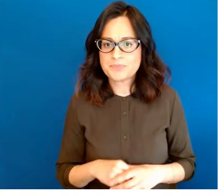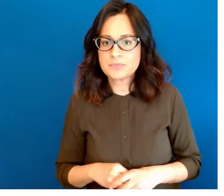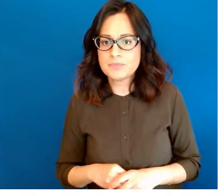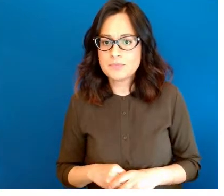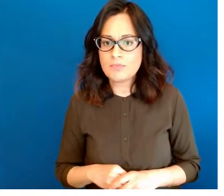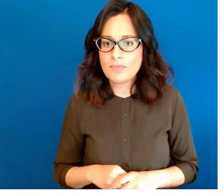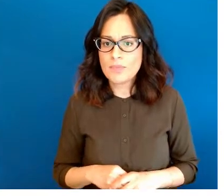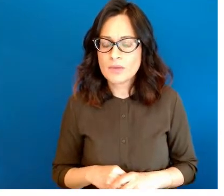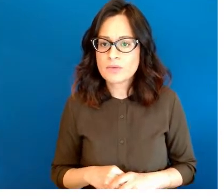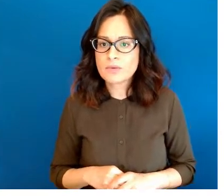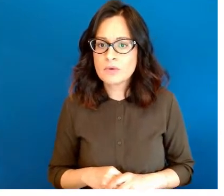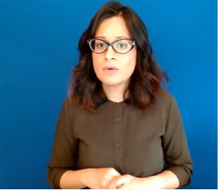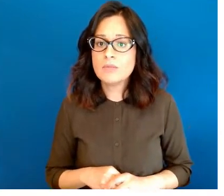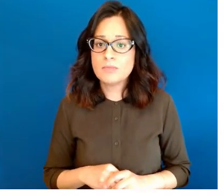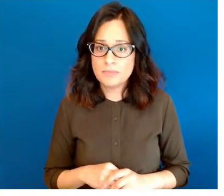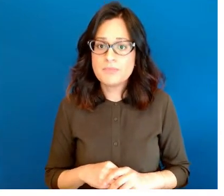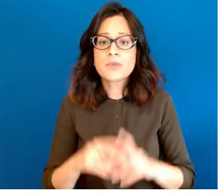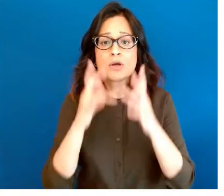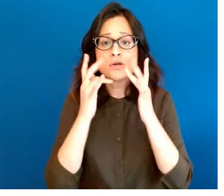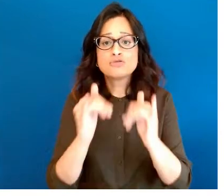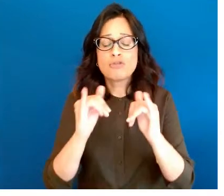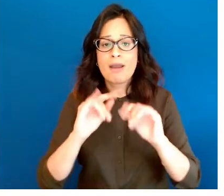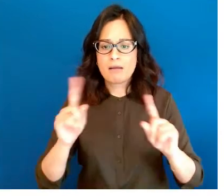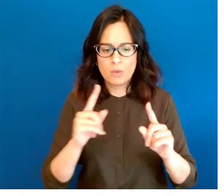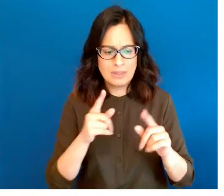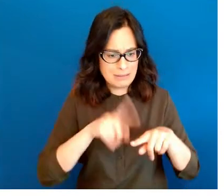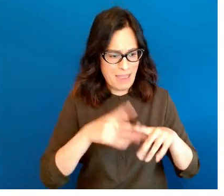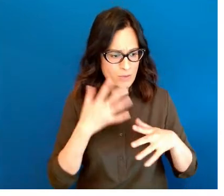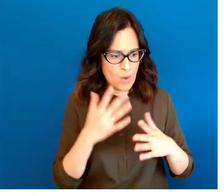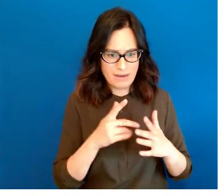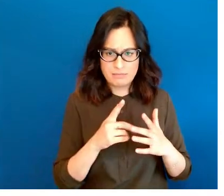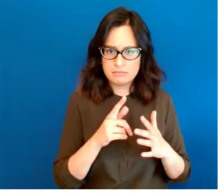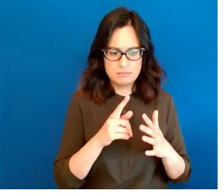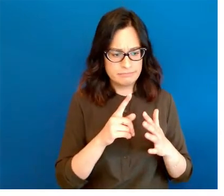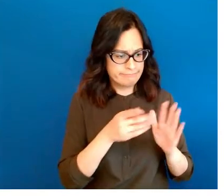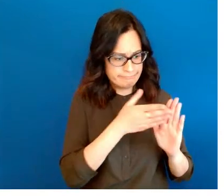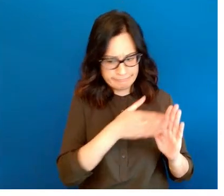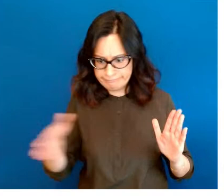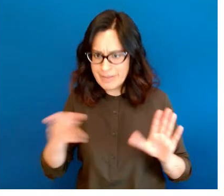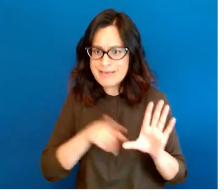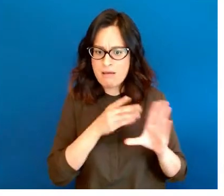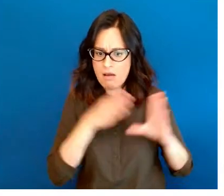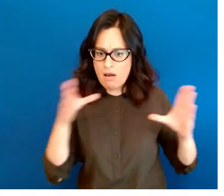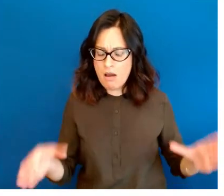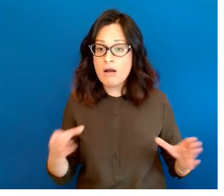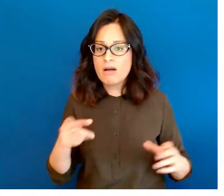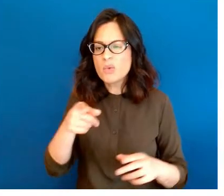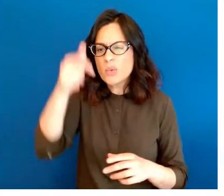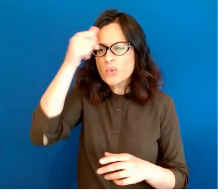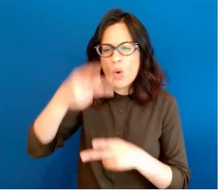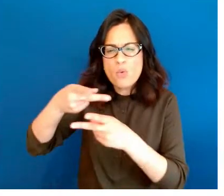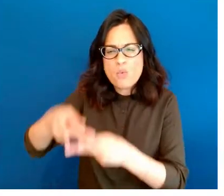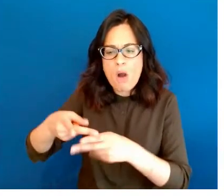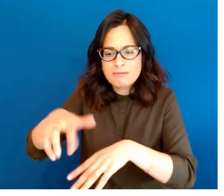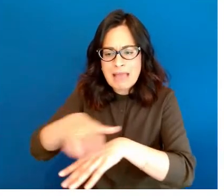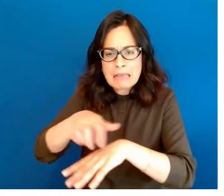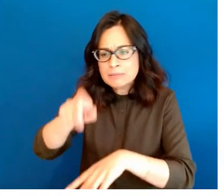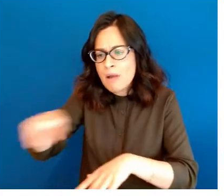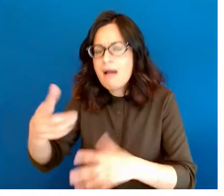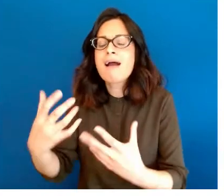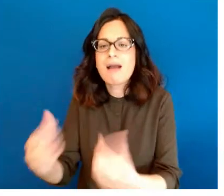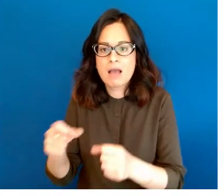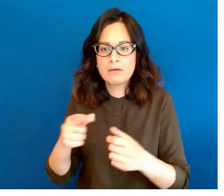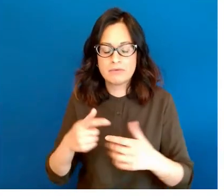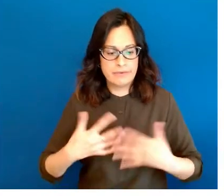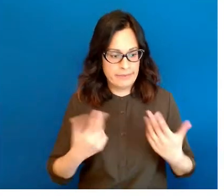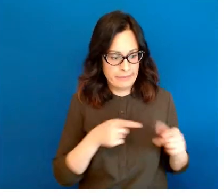So looking at seasonal flares in eczema, and anyone who looks after individuals with eczema will know that in the majority it is